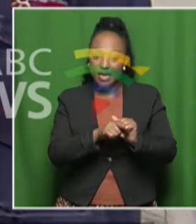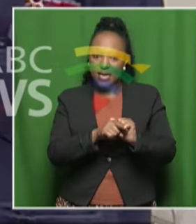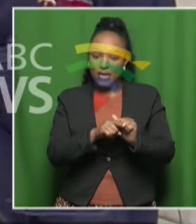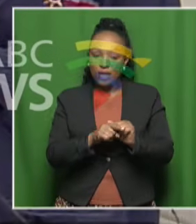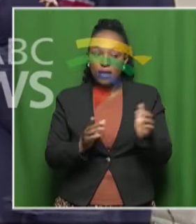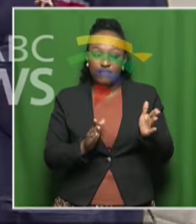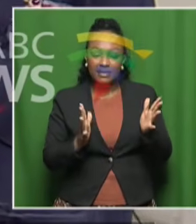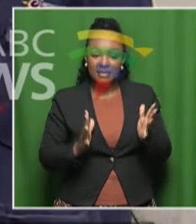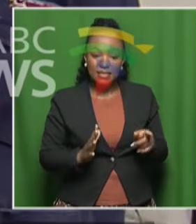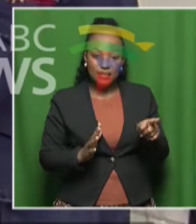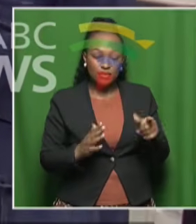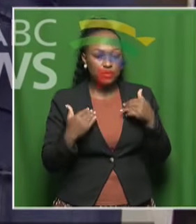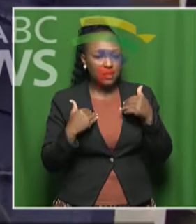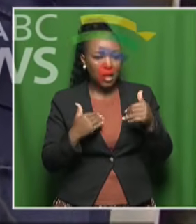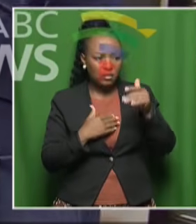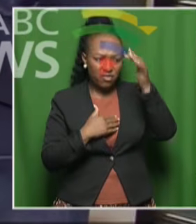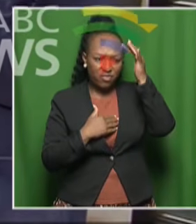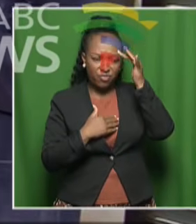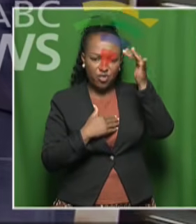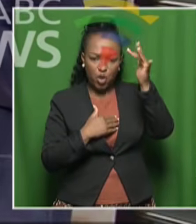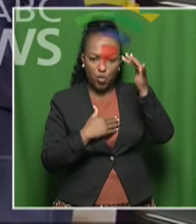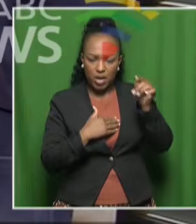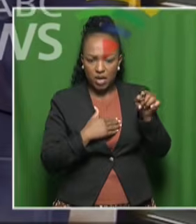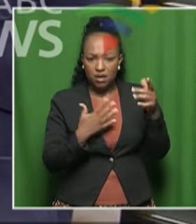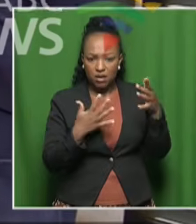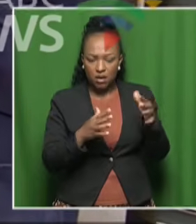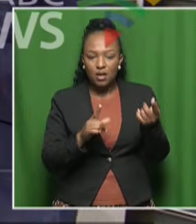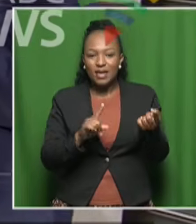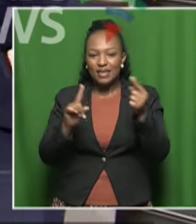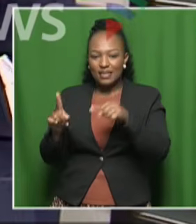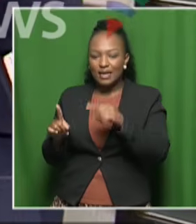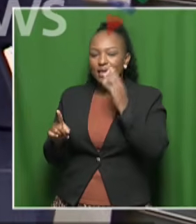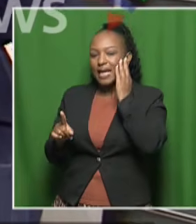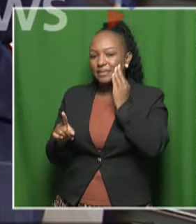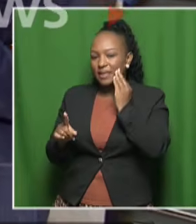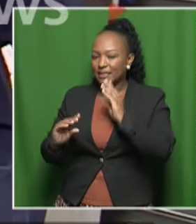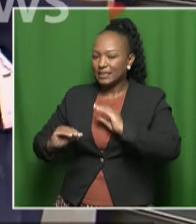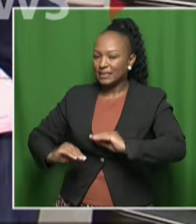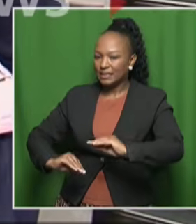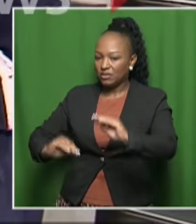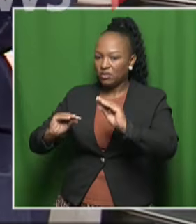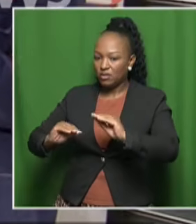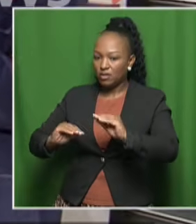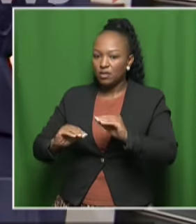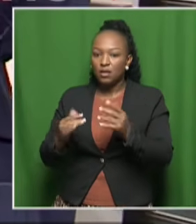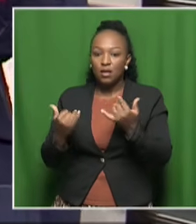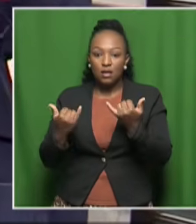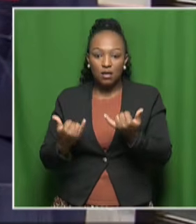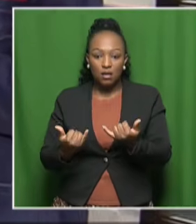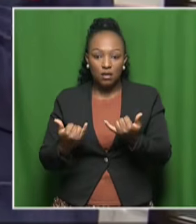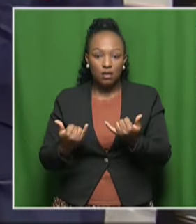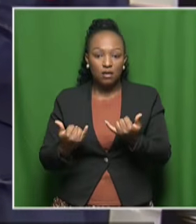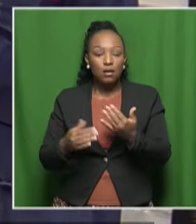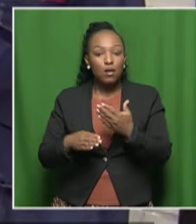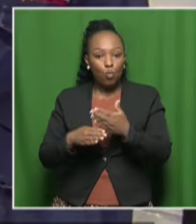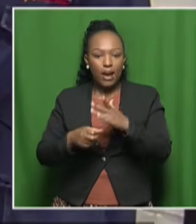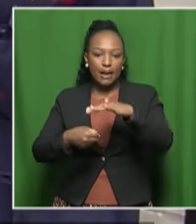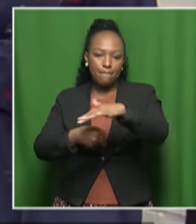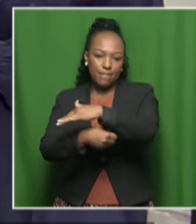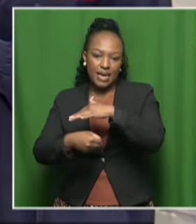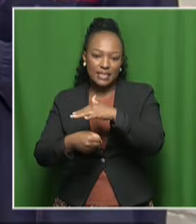we start off with some theory, but then, of course, it's a lot of experiential training. Now we are at workplace. We are doing